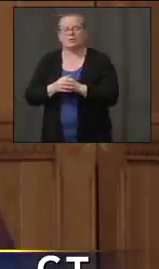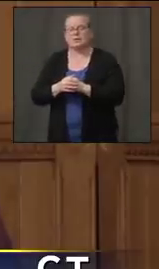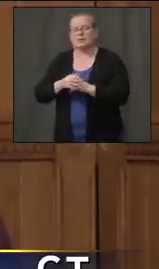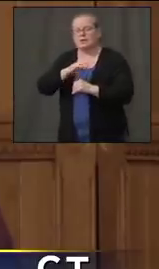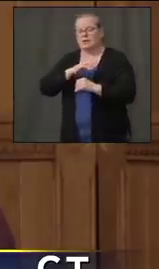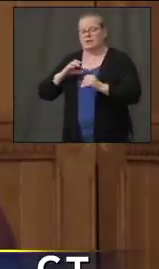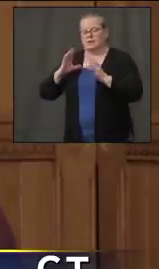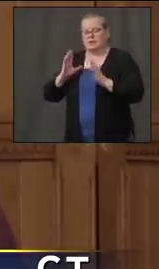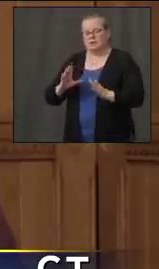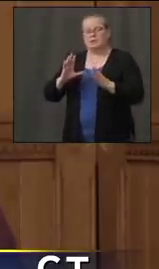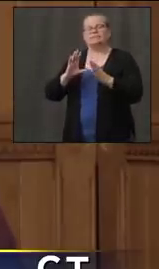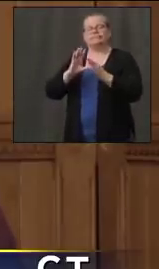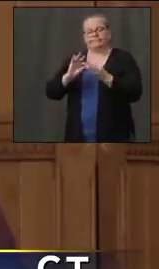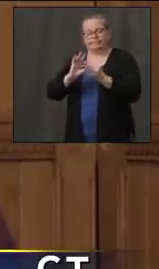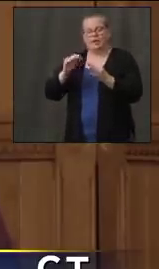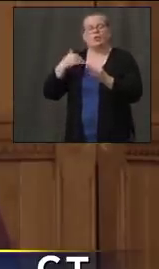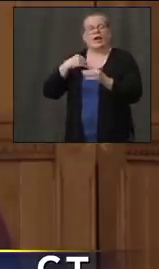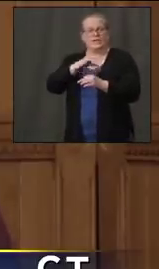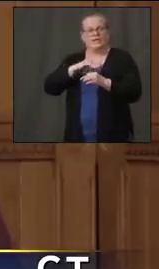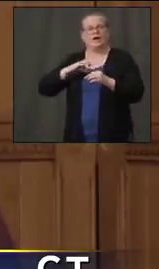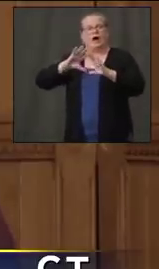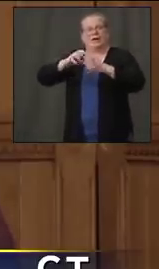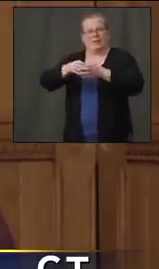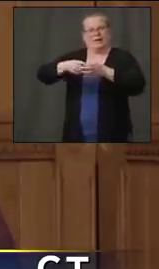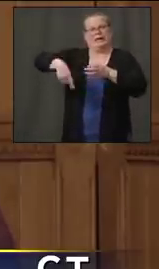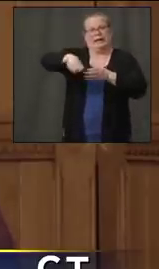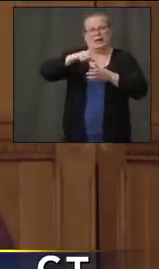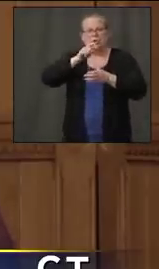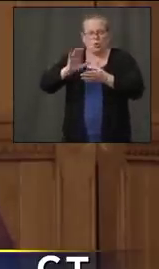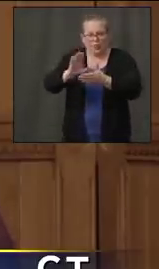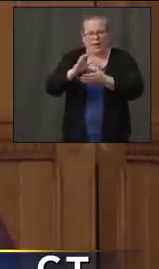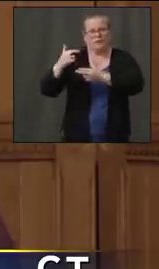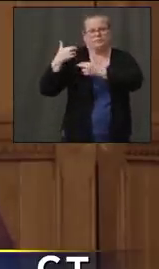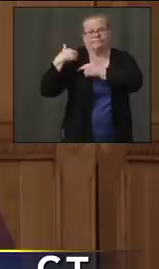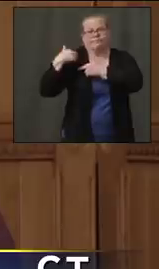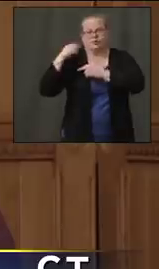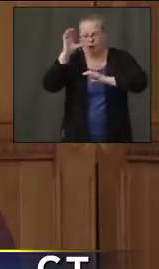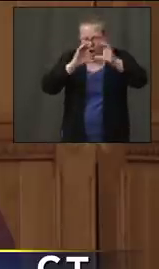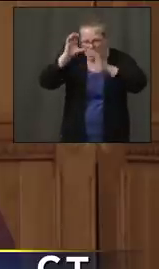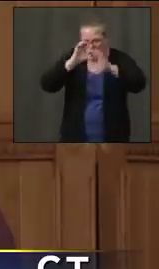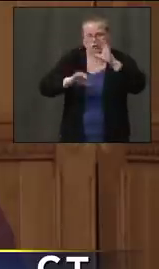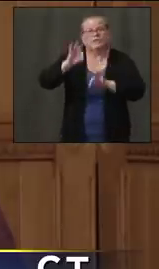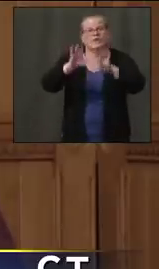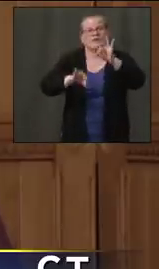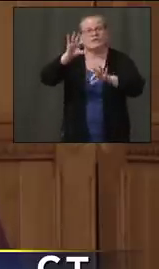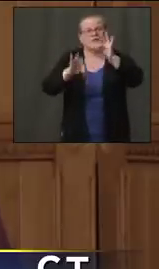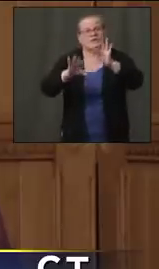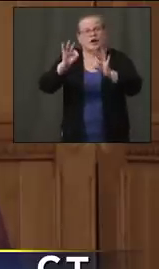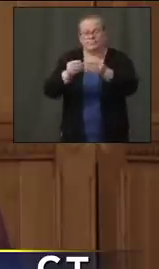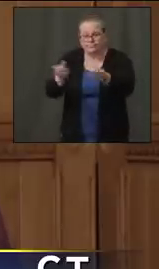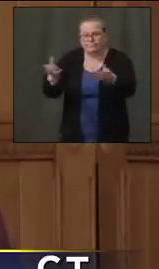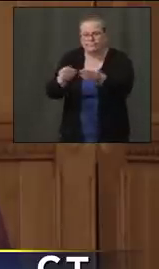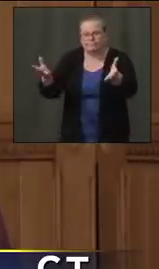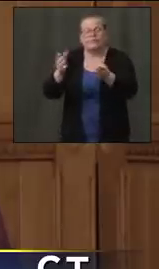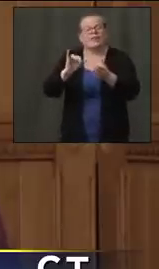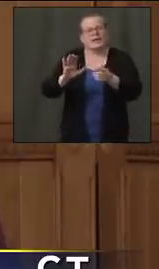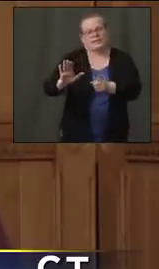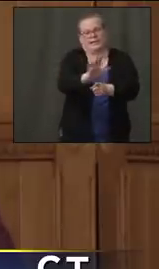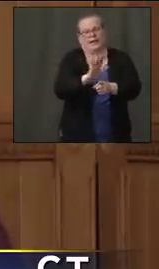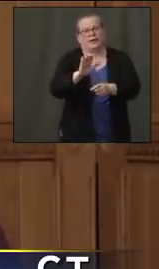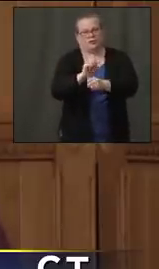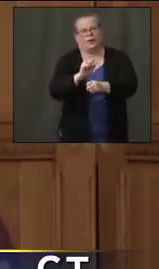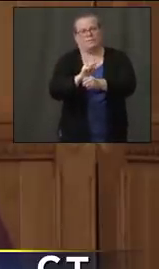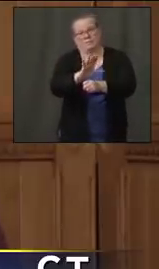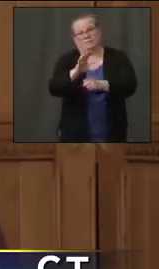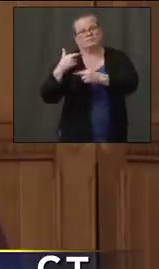those cleaning supplies, where to find that PPE. So that's something that Lisa Tepper-Bates and Glenn Thames have set up a team, and they're working to do that.